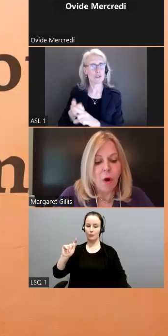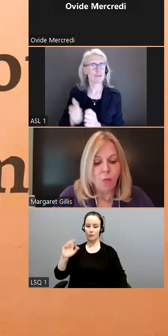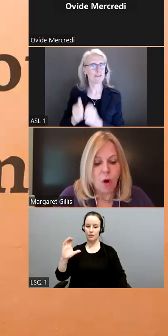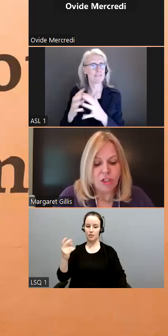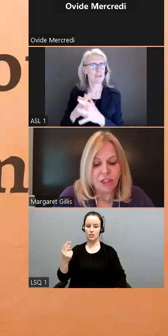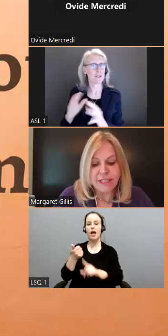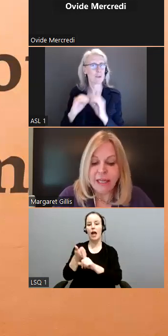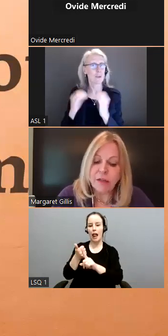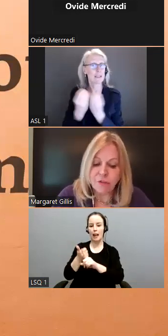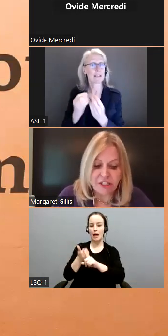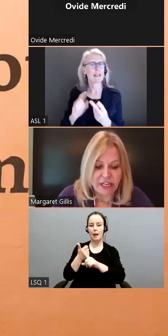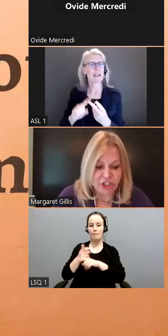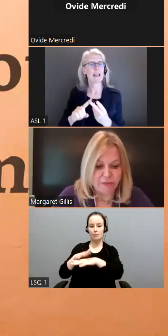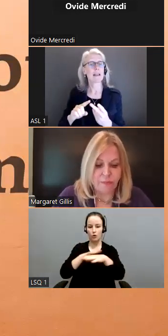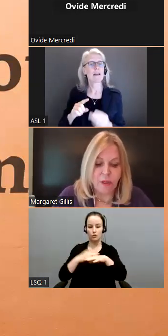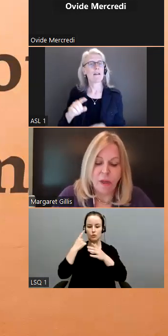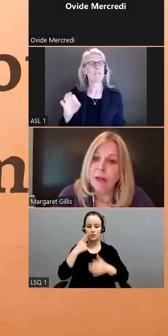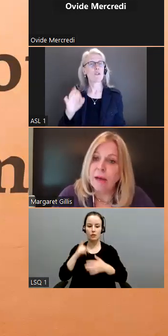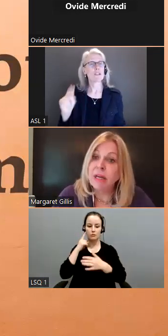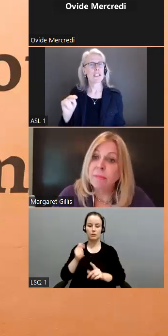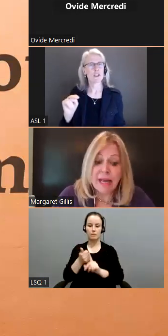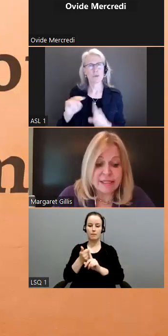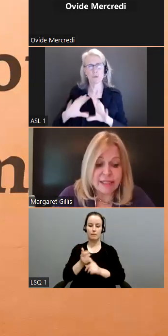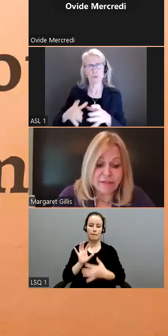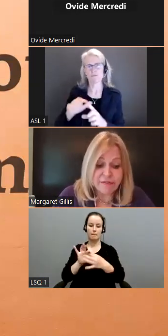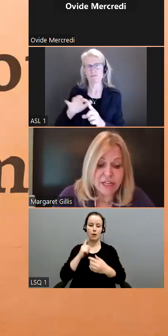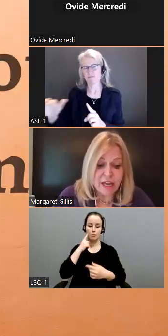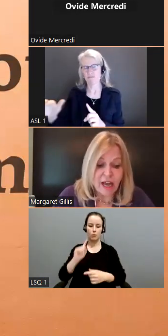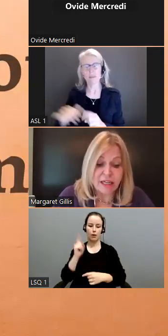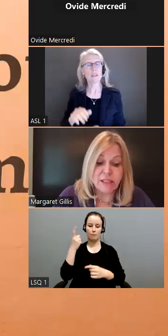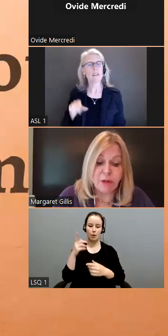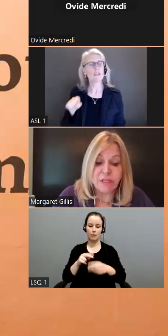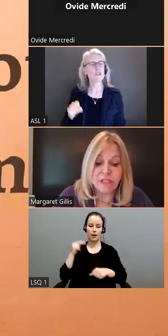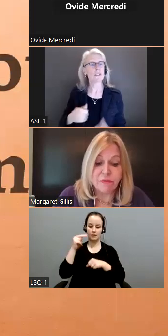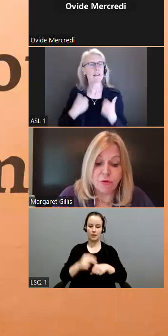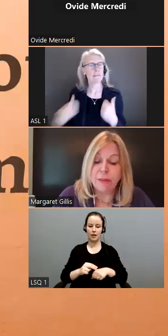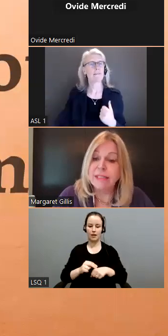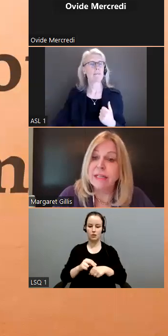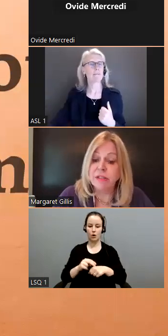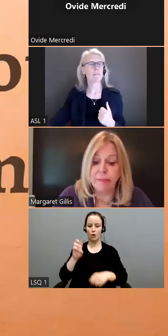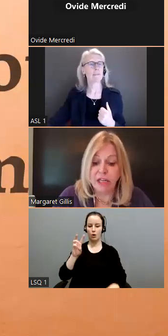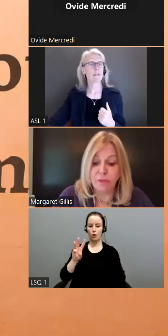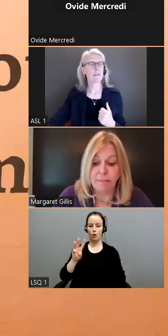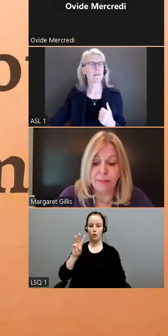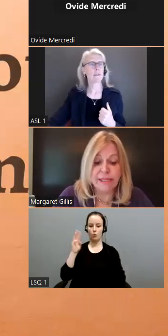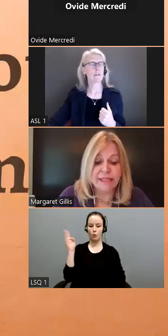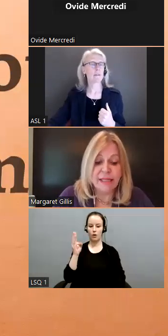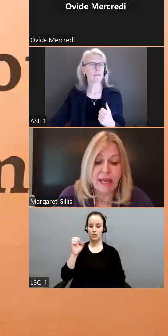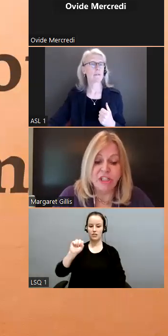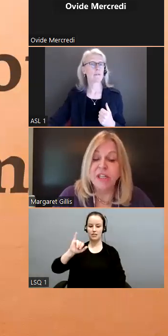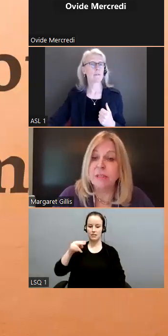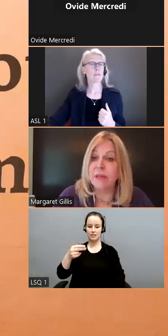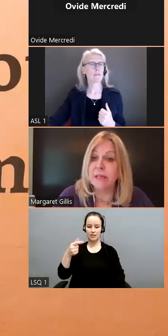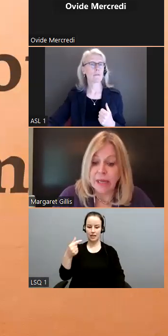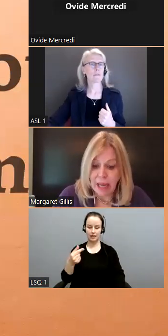the Washington First Nation. Deborah has lived an experience of 30 plus years in management and business,